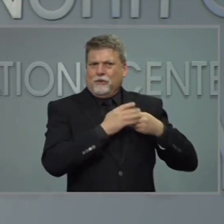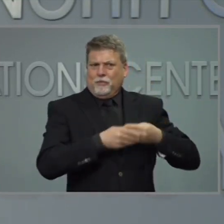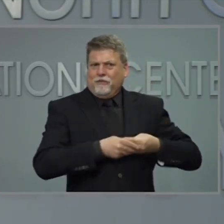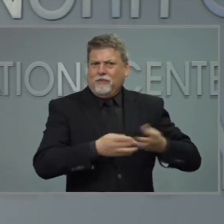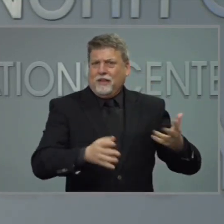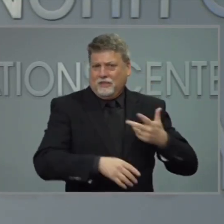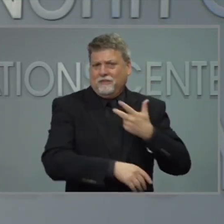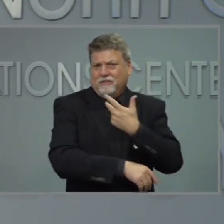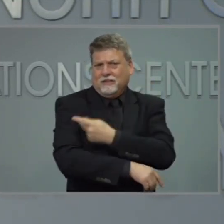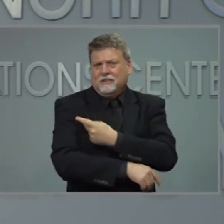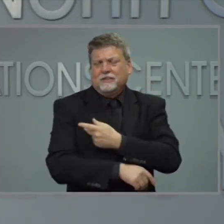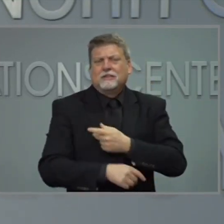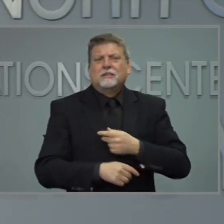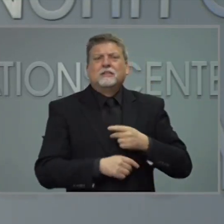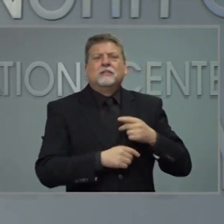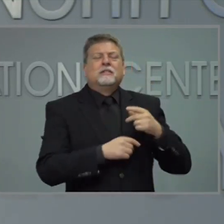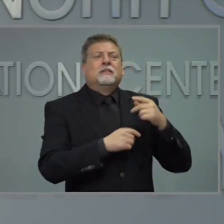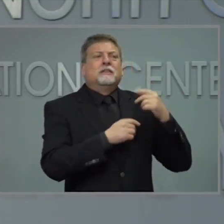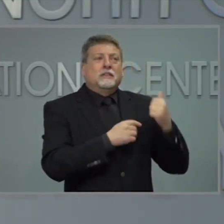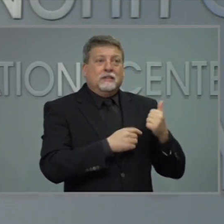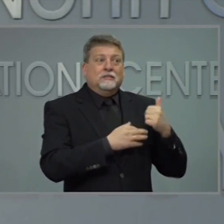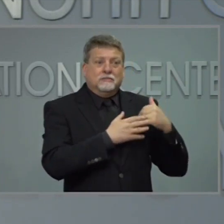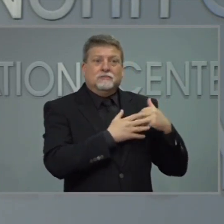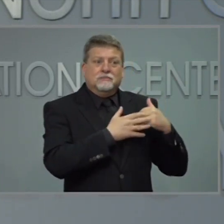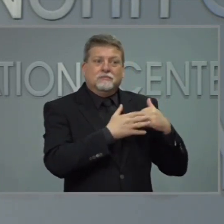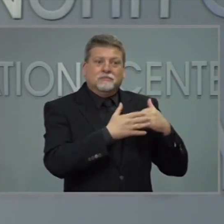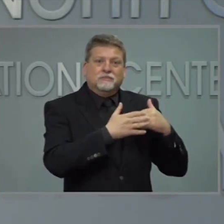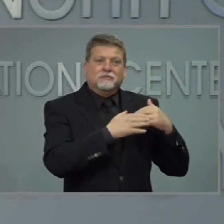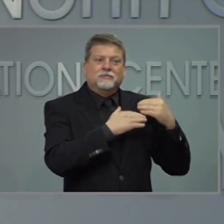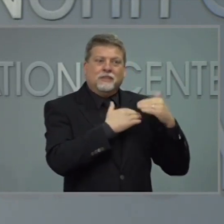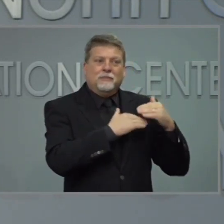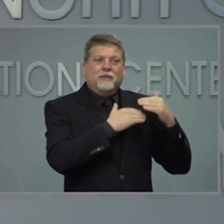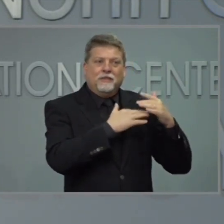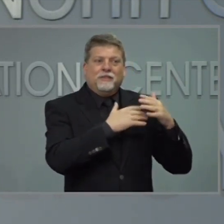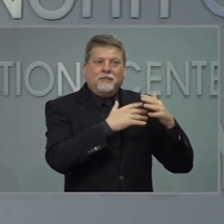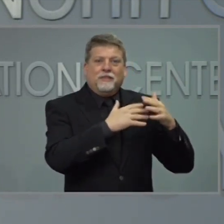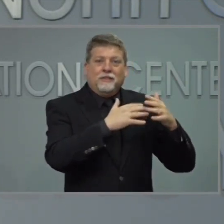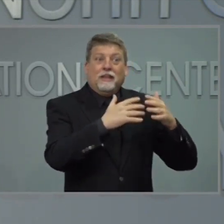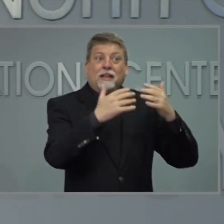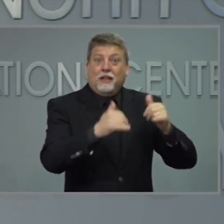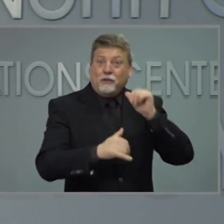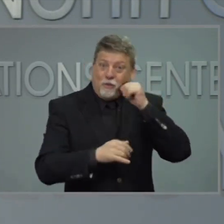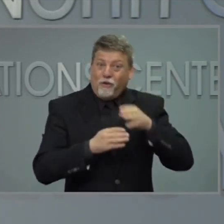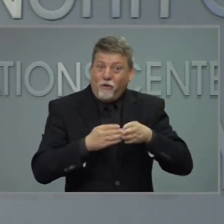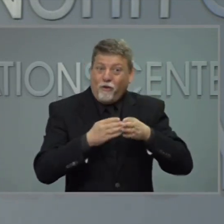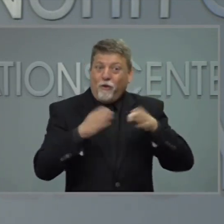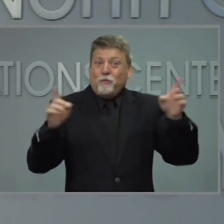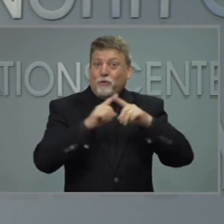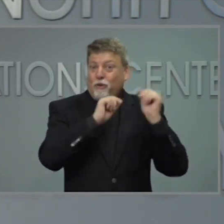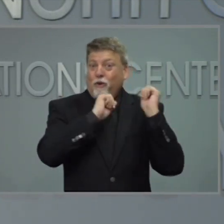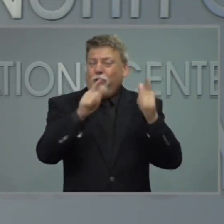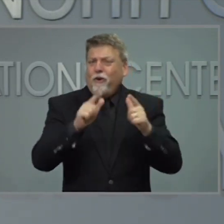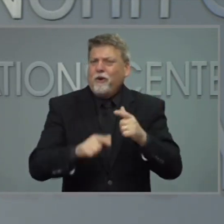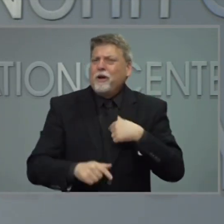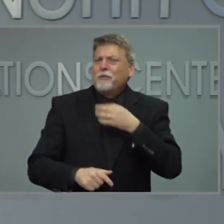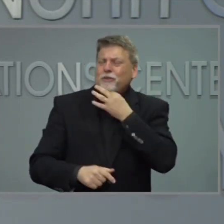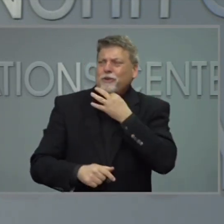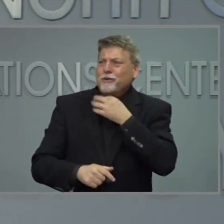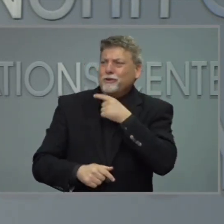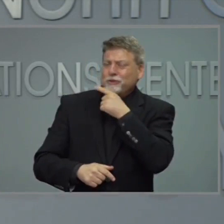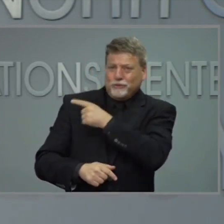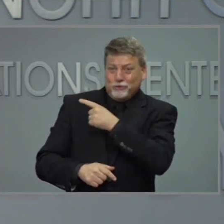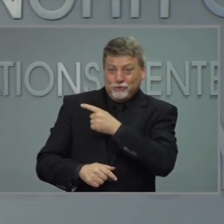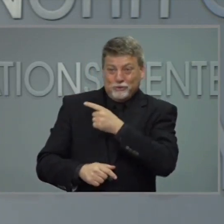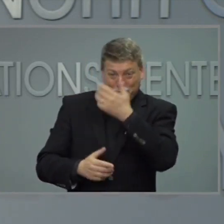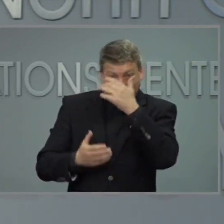with, opening to the general public tomorrow, I guess I just kind of wanted to get your reaction. Did you think that we would be able to do it this quickly